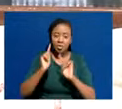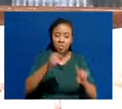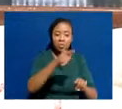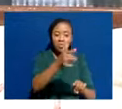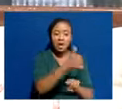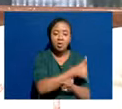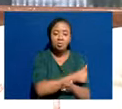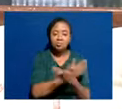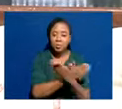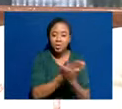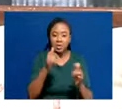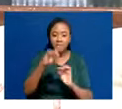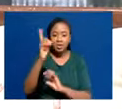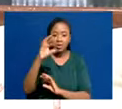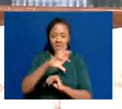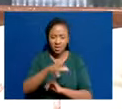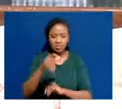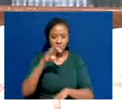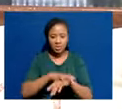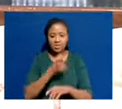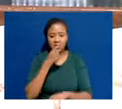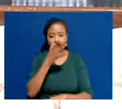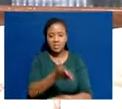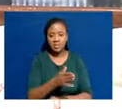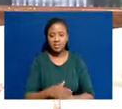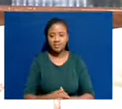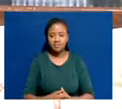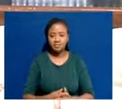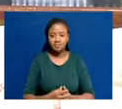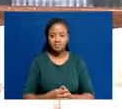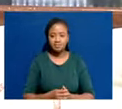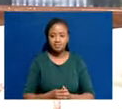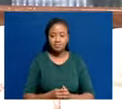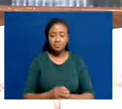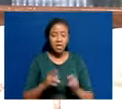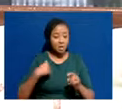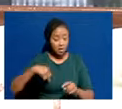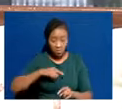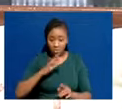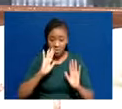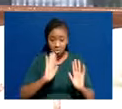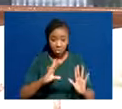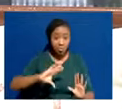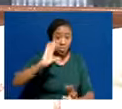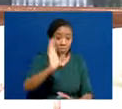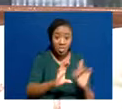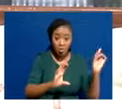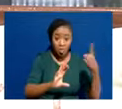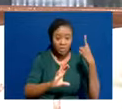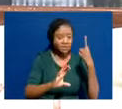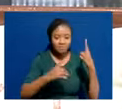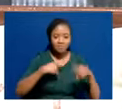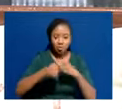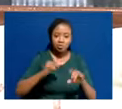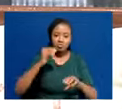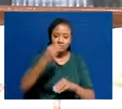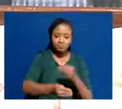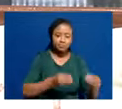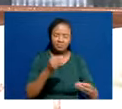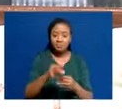Nairobi County, you'll get drugs. And we've replenished. Nairobi had no ICU. Do you know